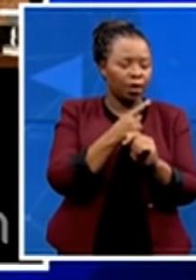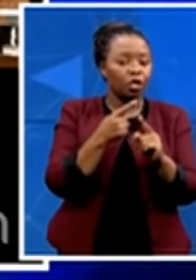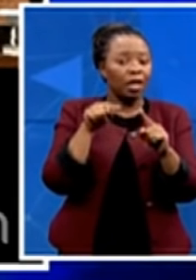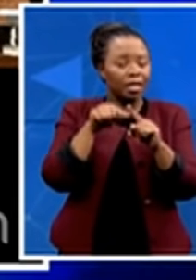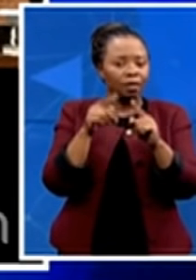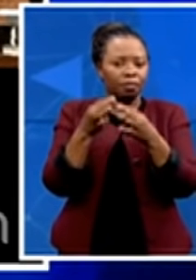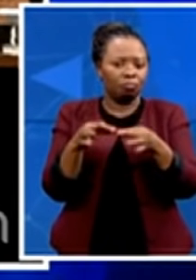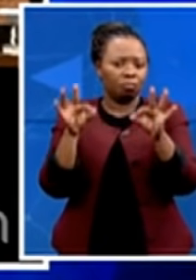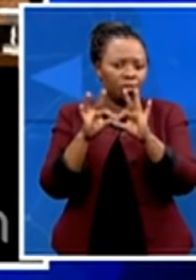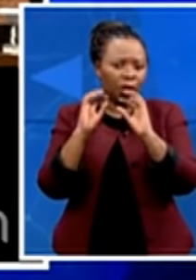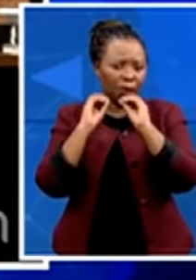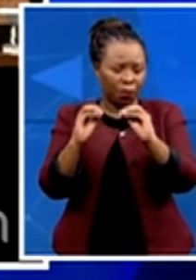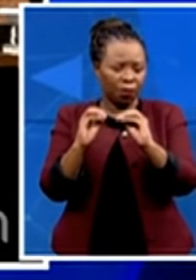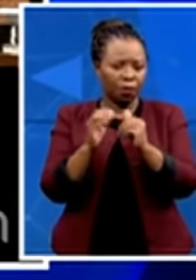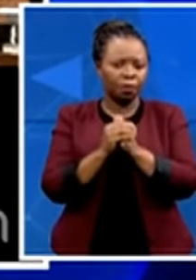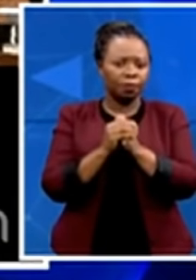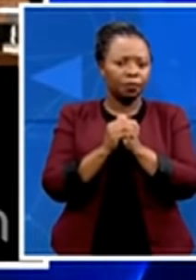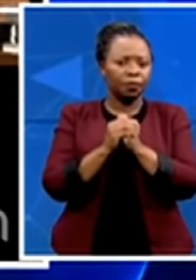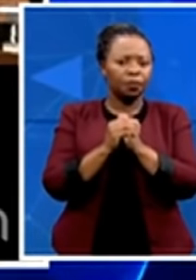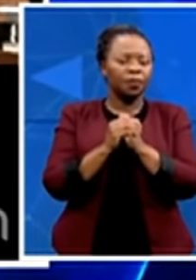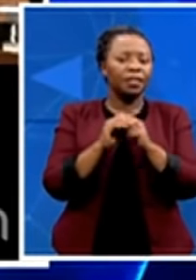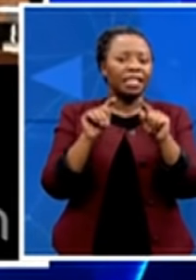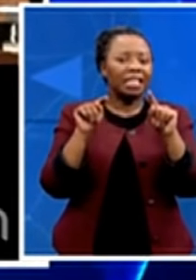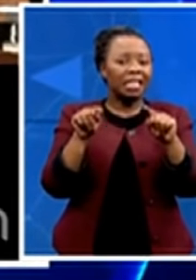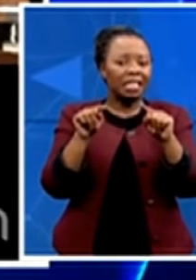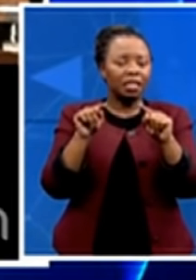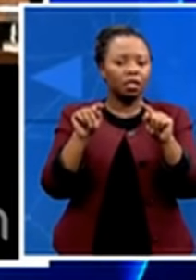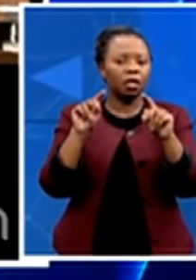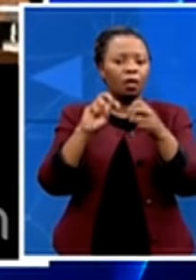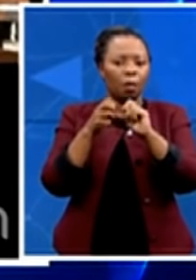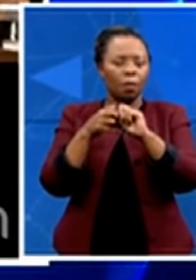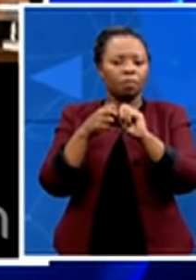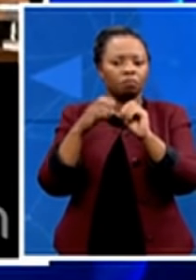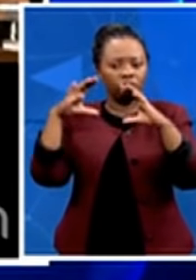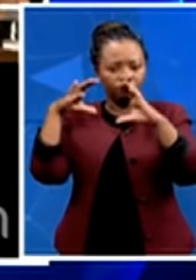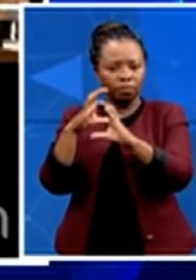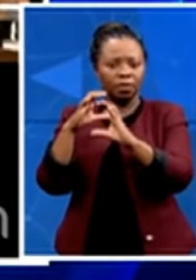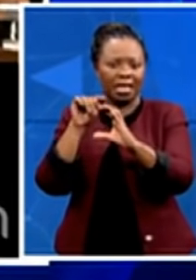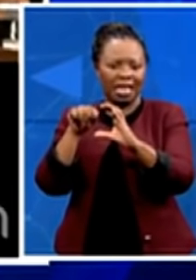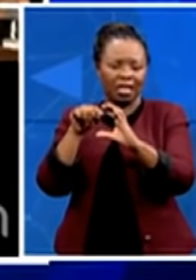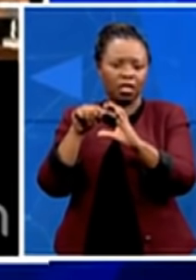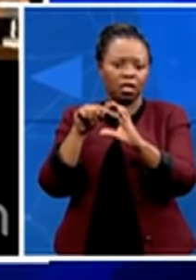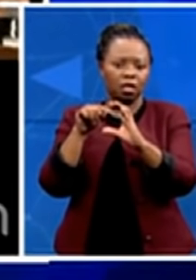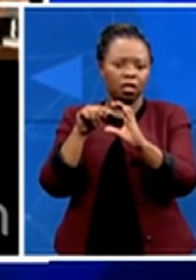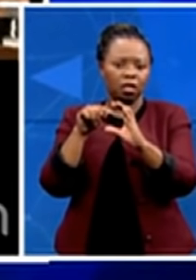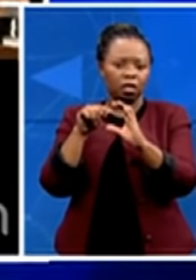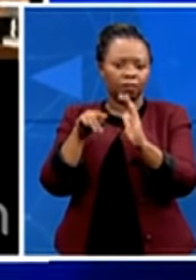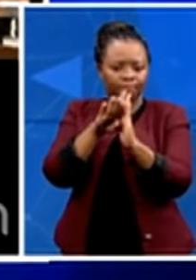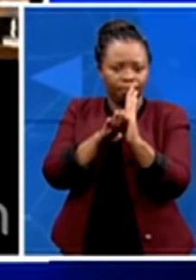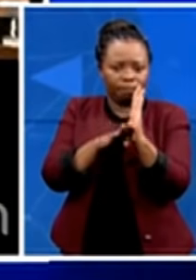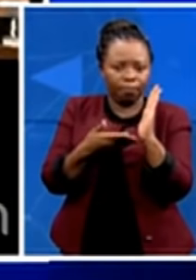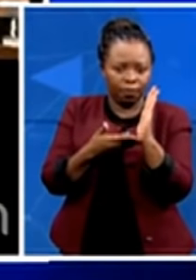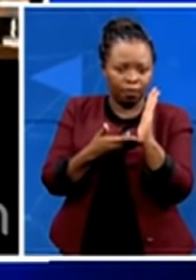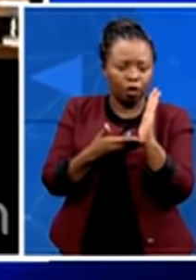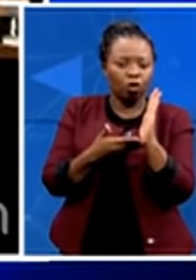is unprecedented also in that important respect. And I just want to say then our departure